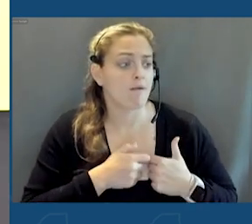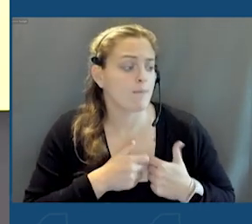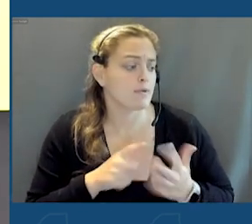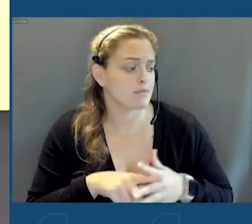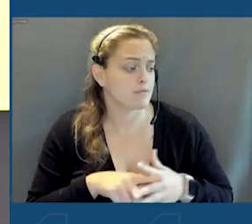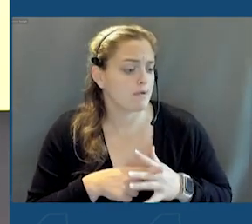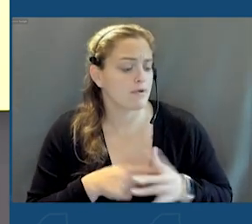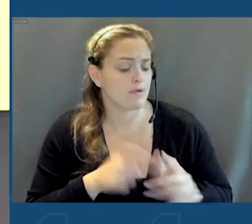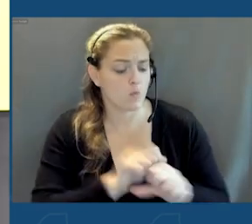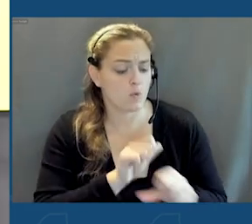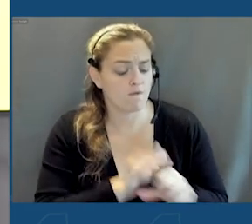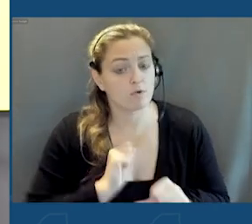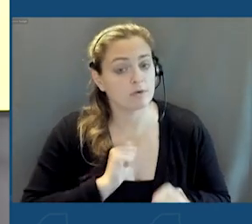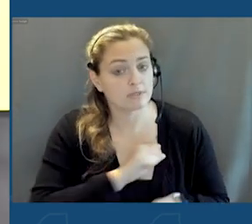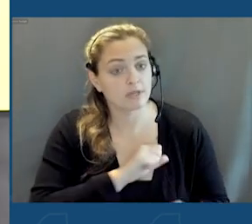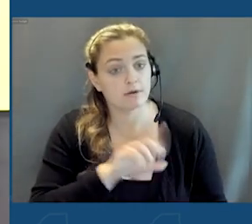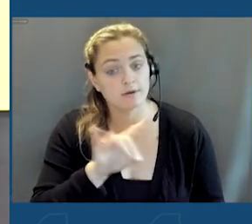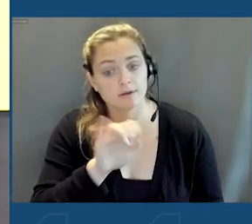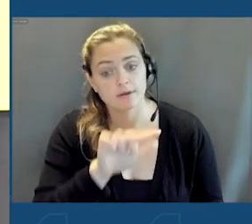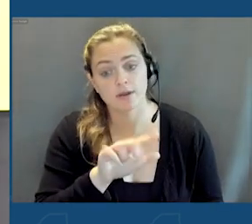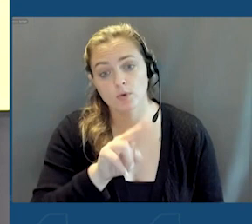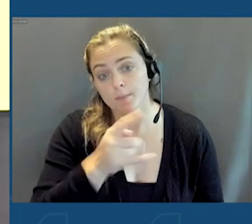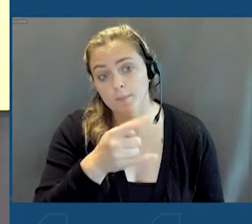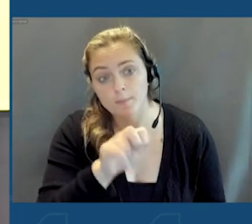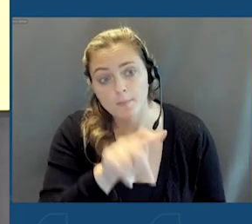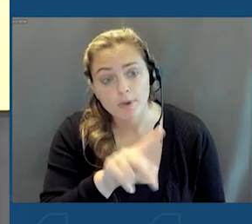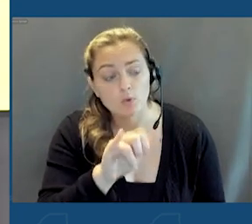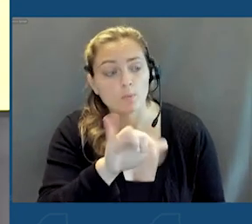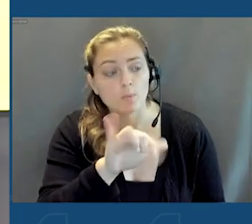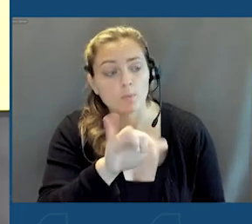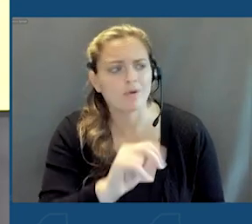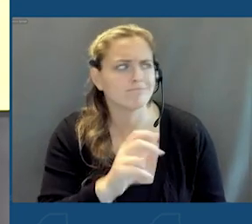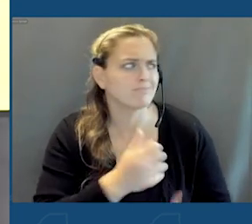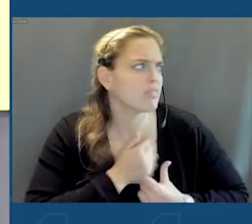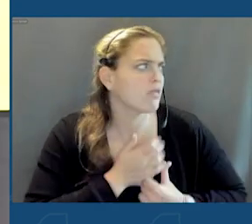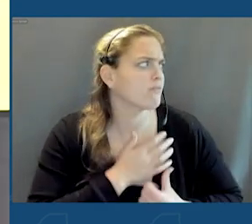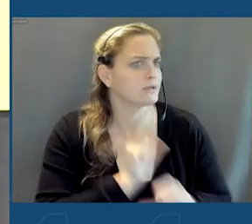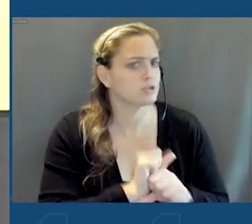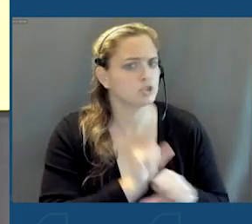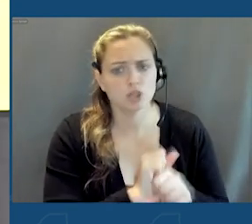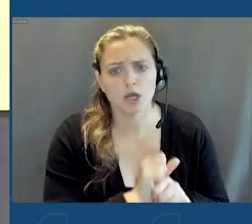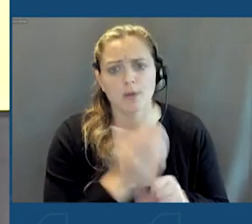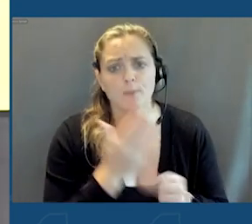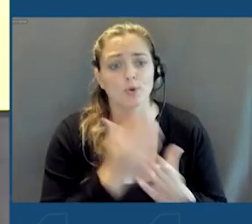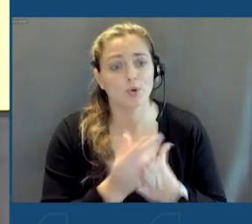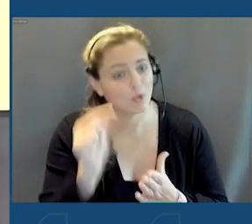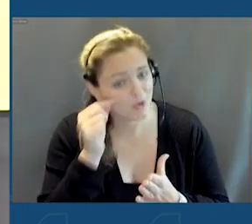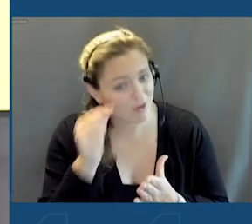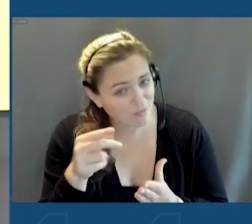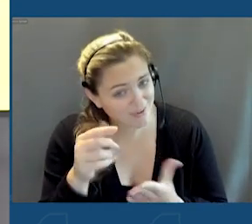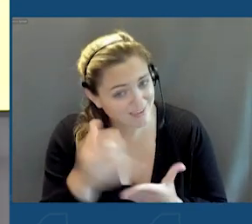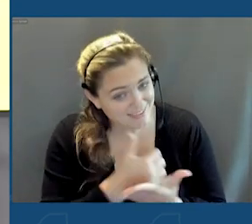worked for Senator Daniel Patrick Moynihan, loved the job, good government salary, you know what I'm talking about?